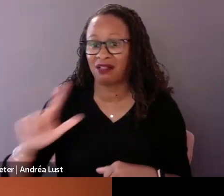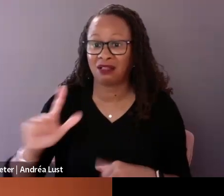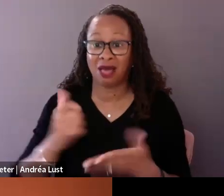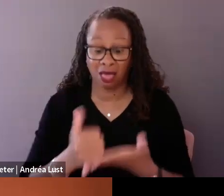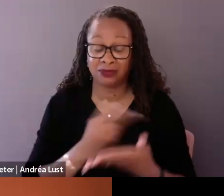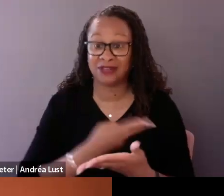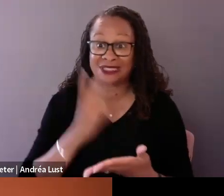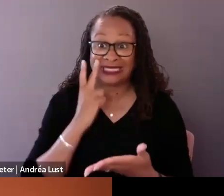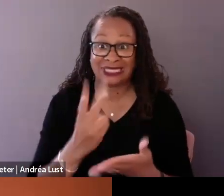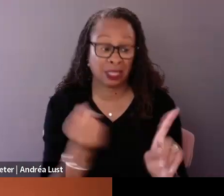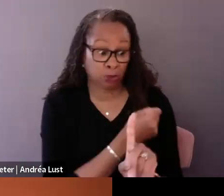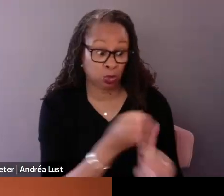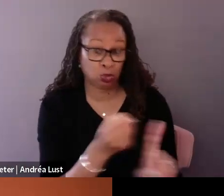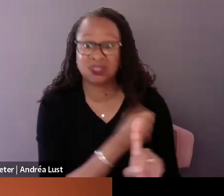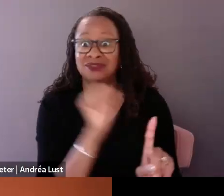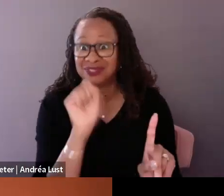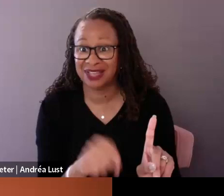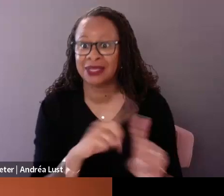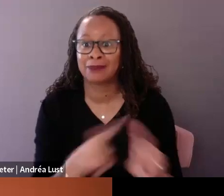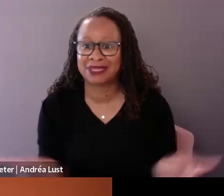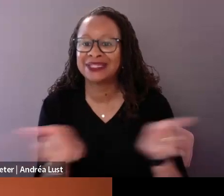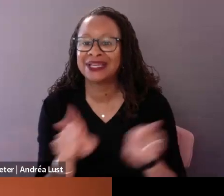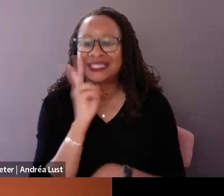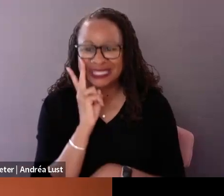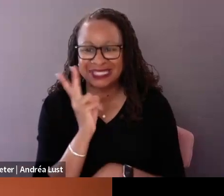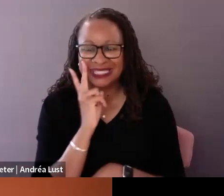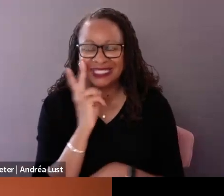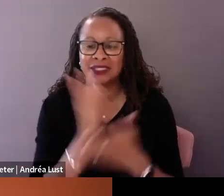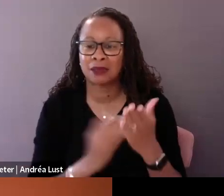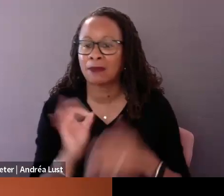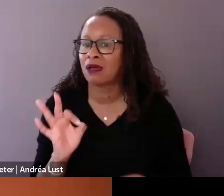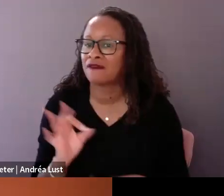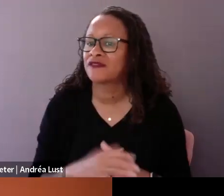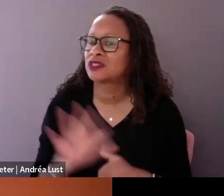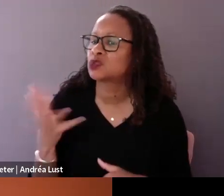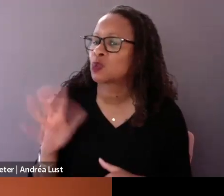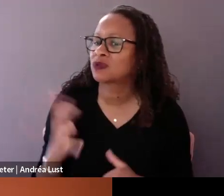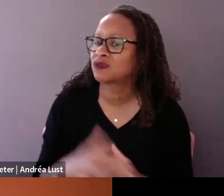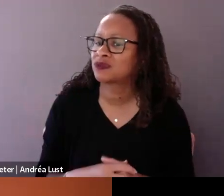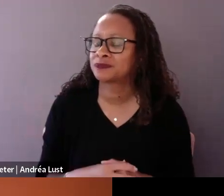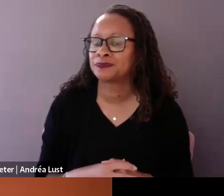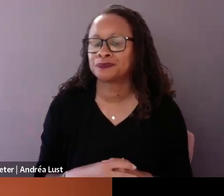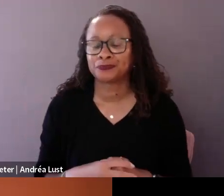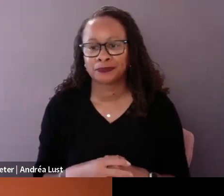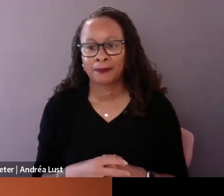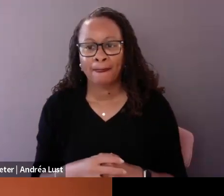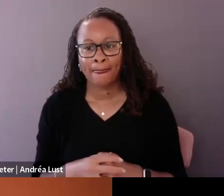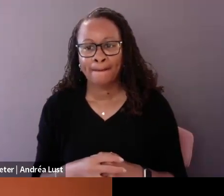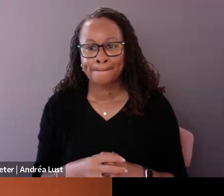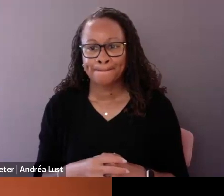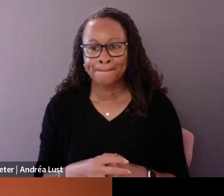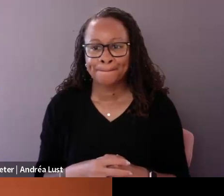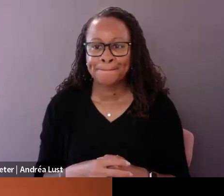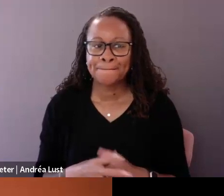the abuses, but also see some of the sort of, you know,